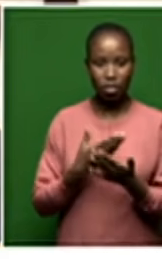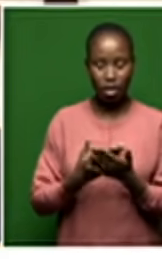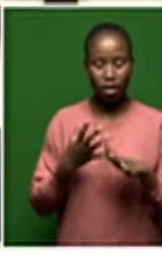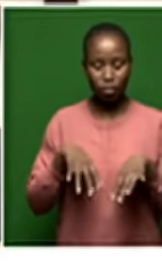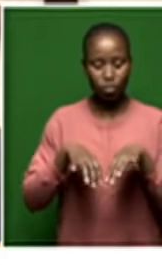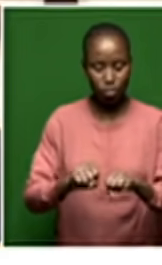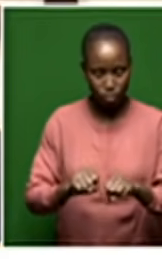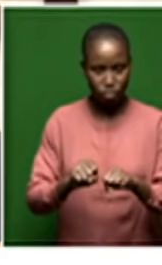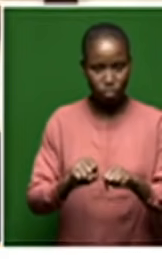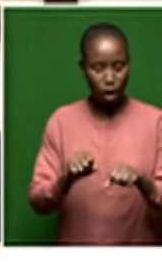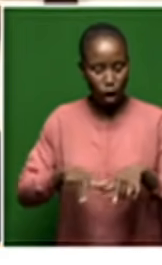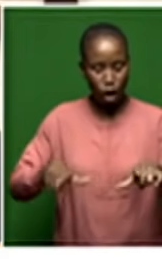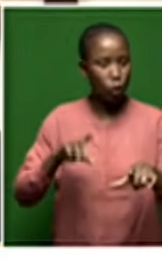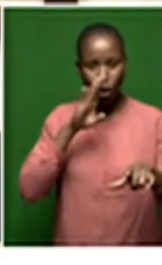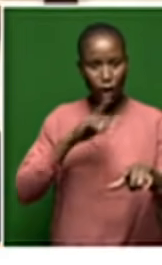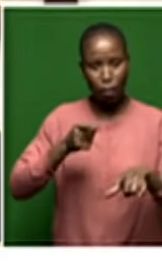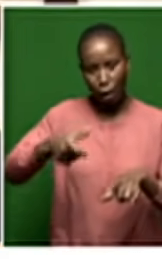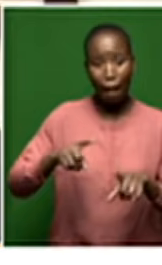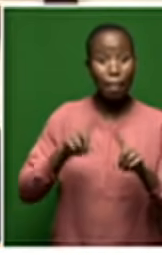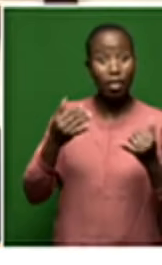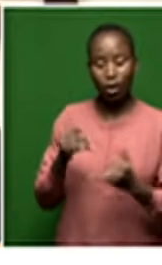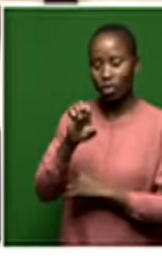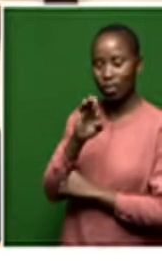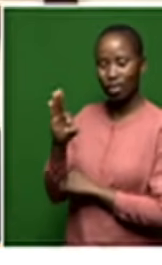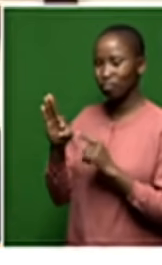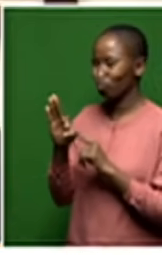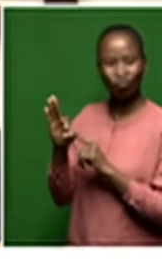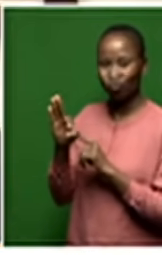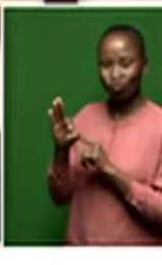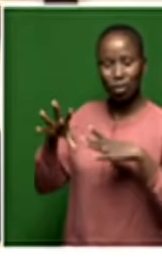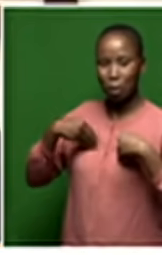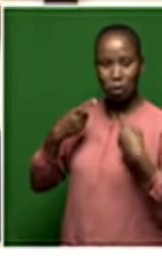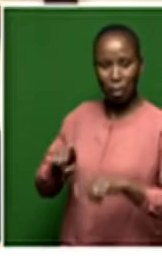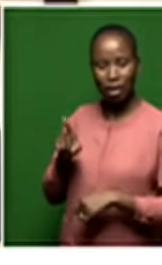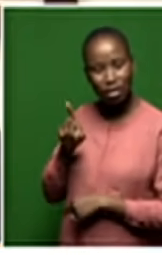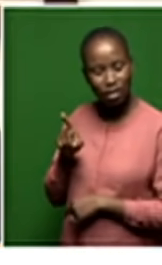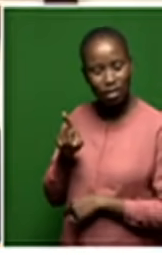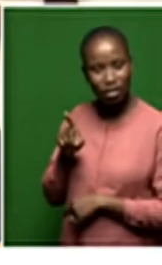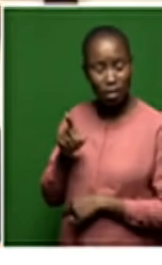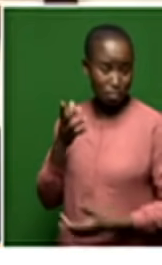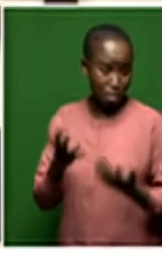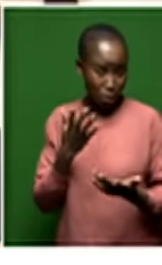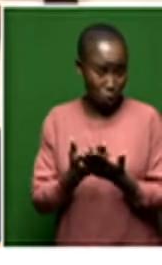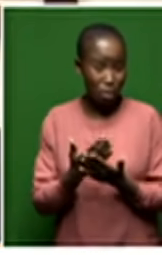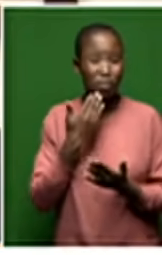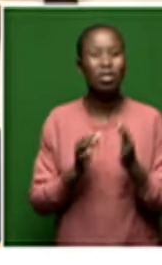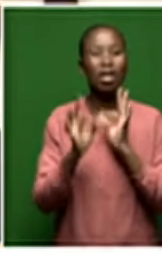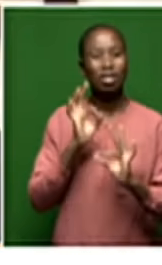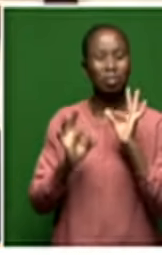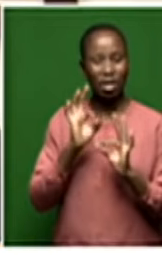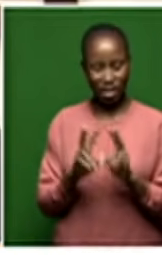but the ANC and the EFF disagree on how to approach it. So perhaps you can spell out the differences for